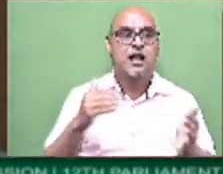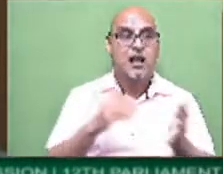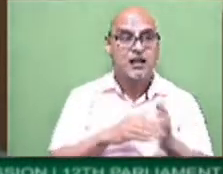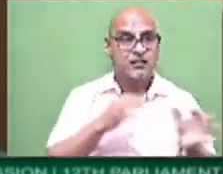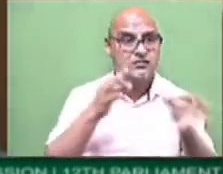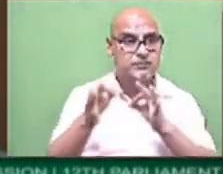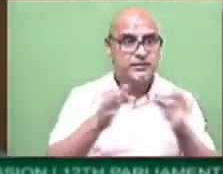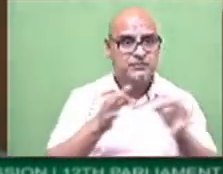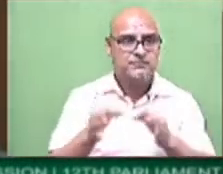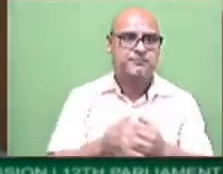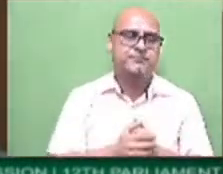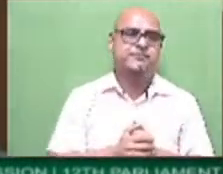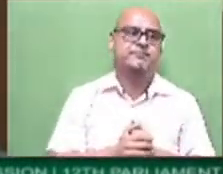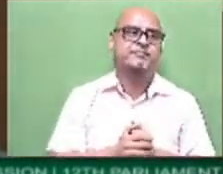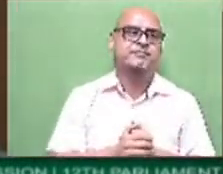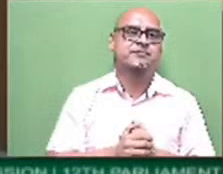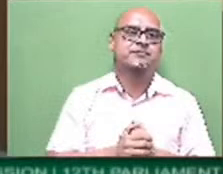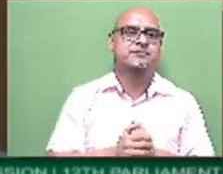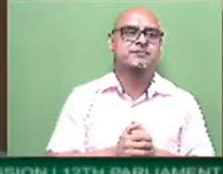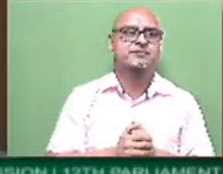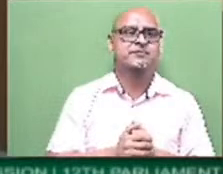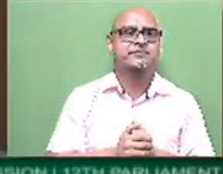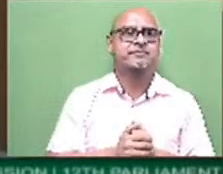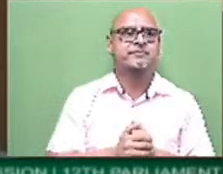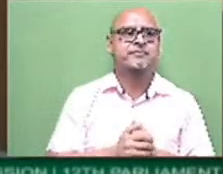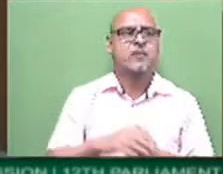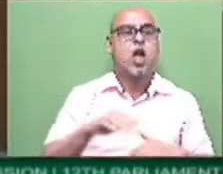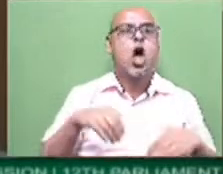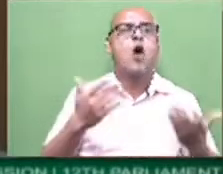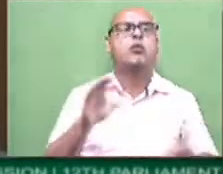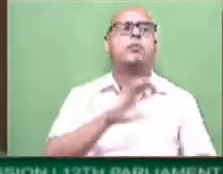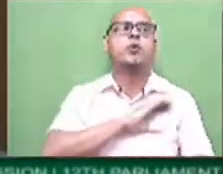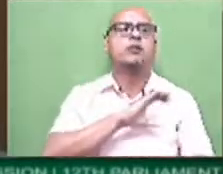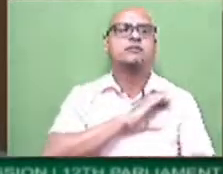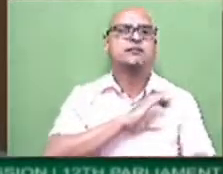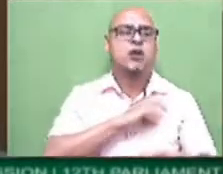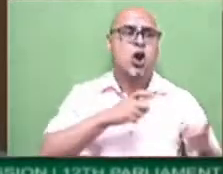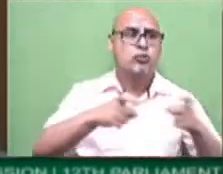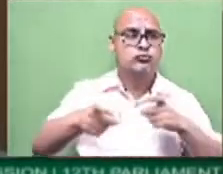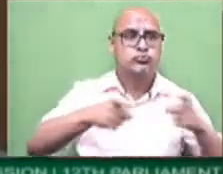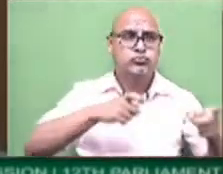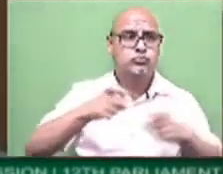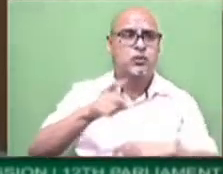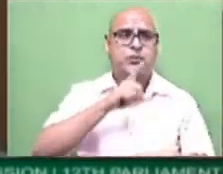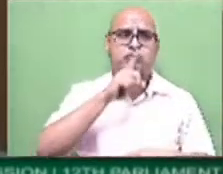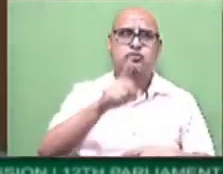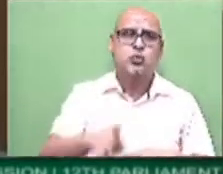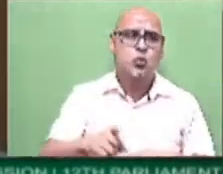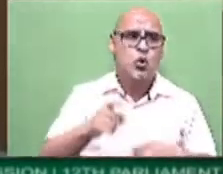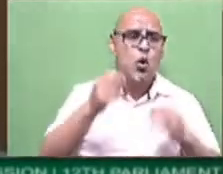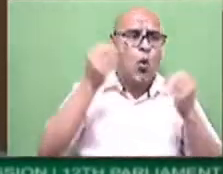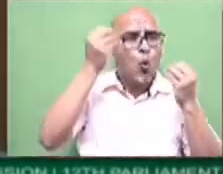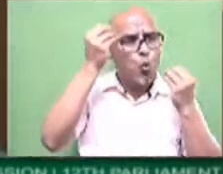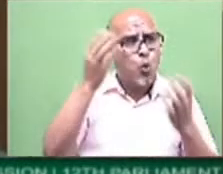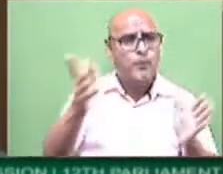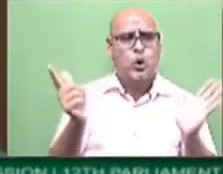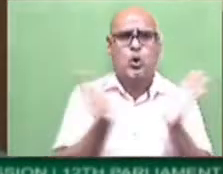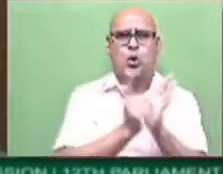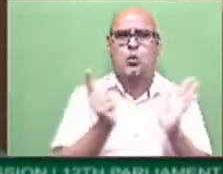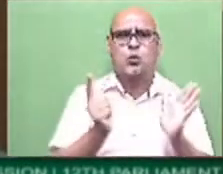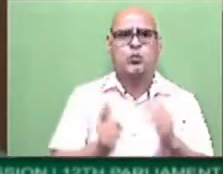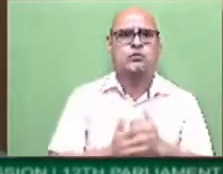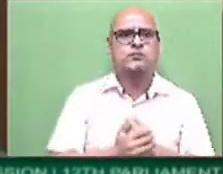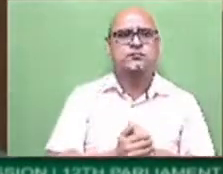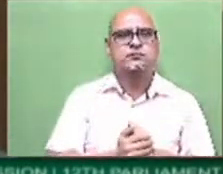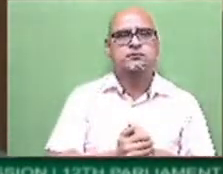this offense when it's created. I think that's a very nebulous area. It's something that needs to be clarified. I'm presuming that discussions would